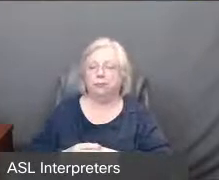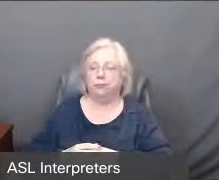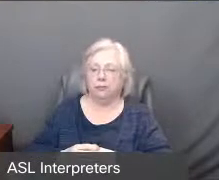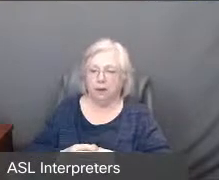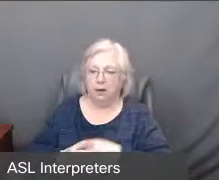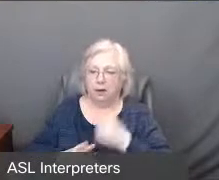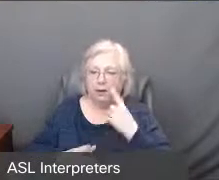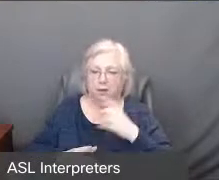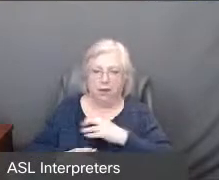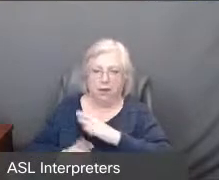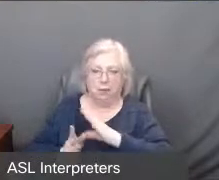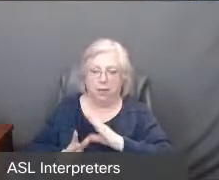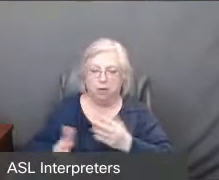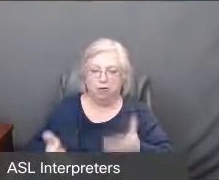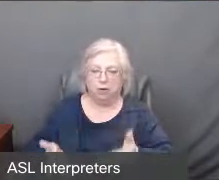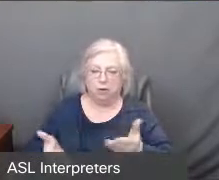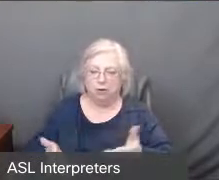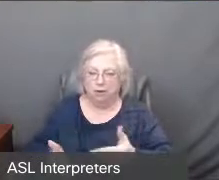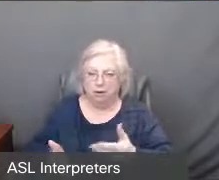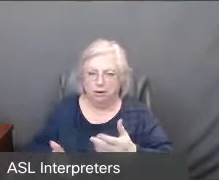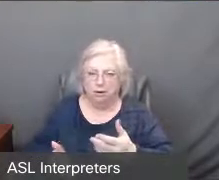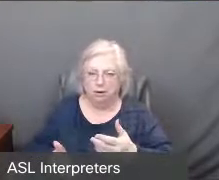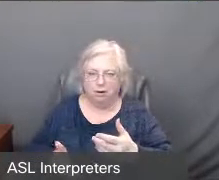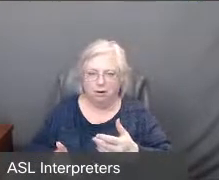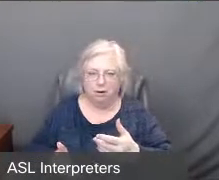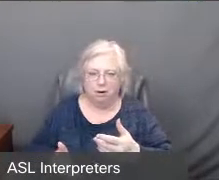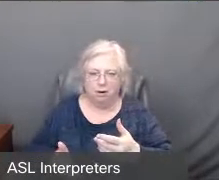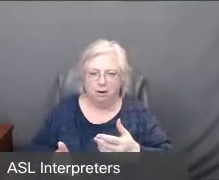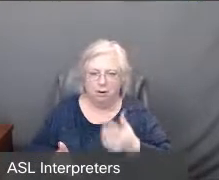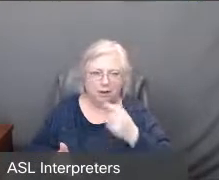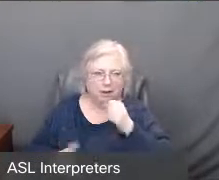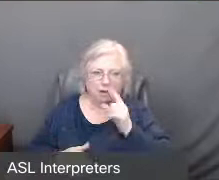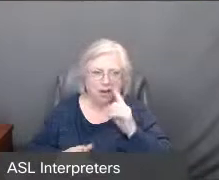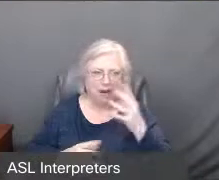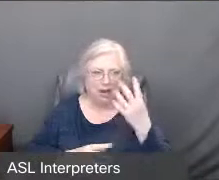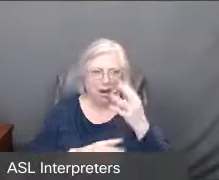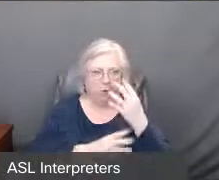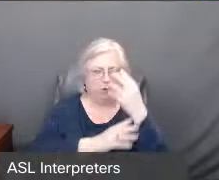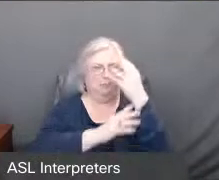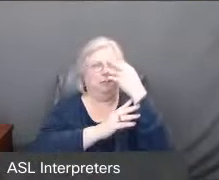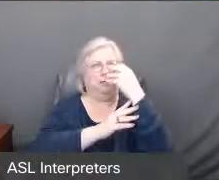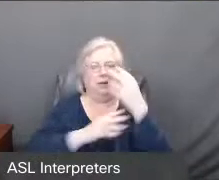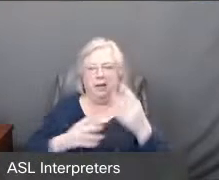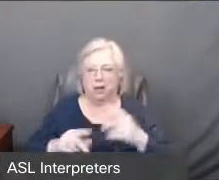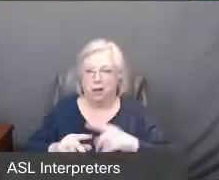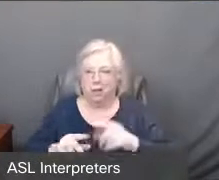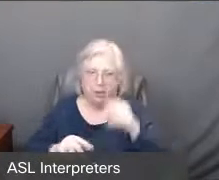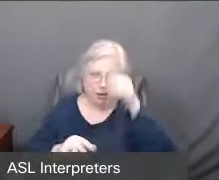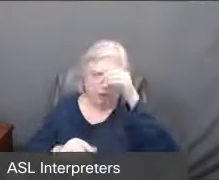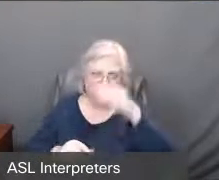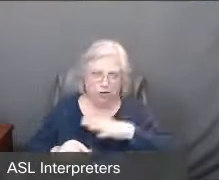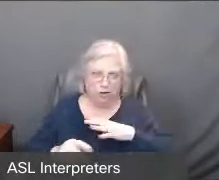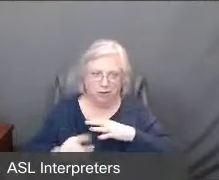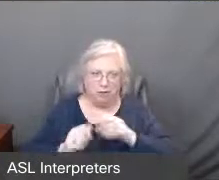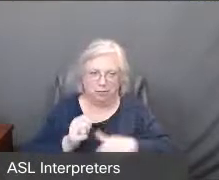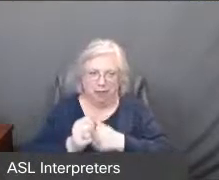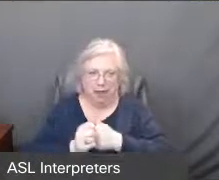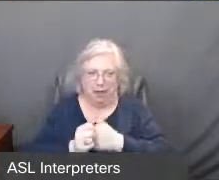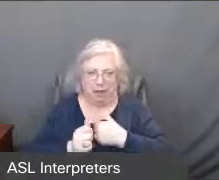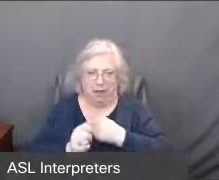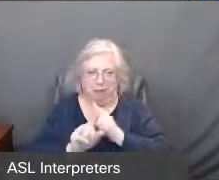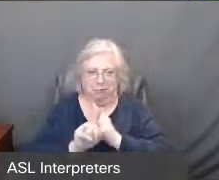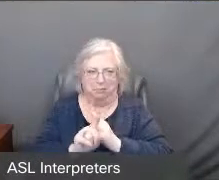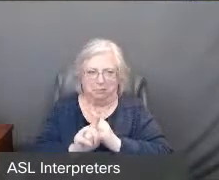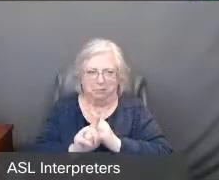For the commissioners that are present, because there's not a camera pointing over here, but the gentleman standing behind me over